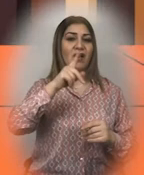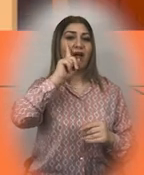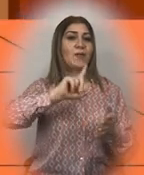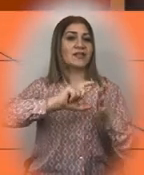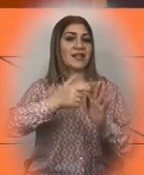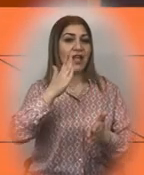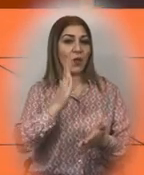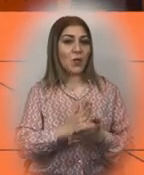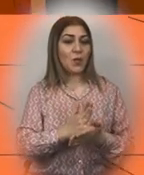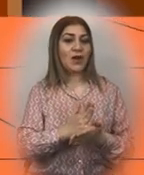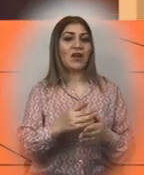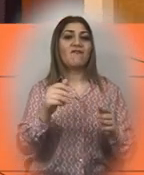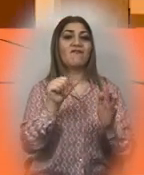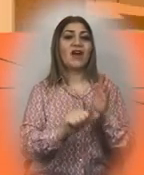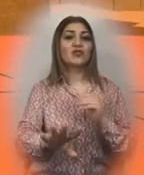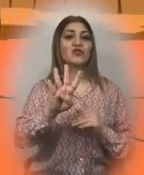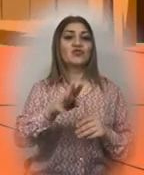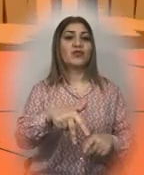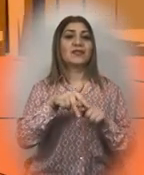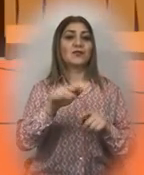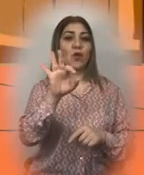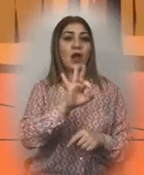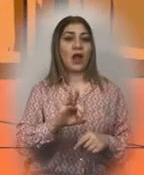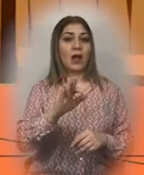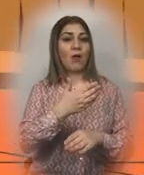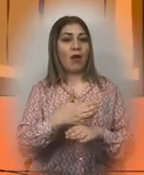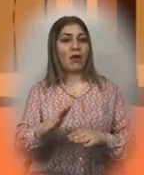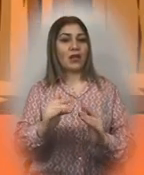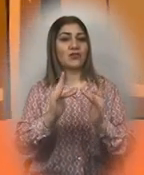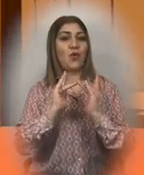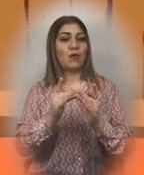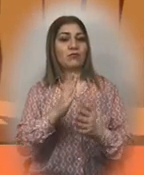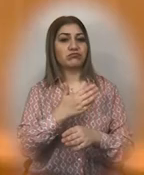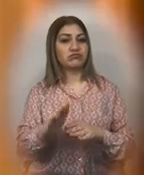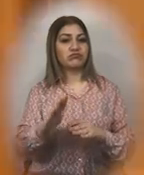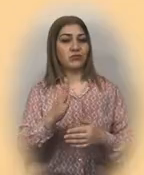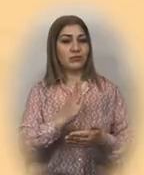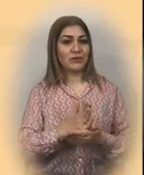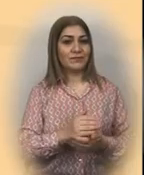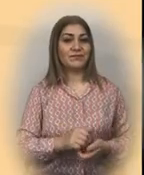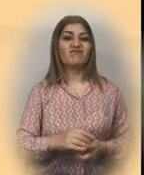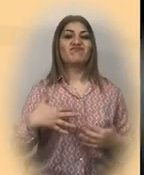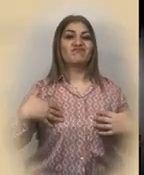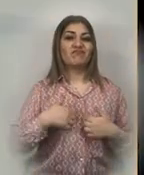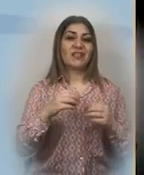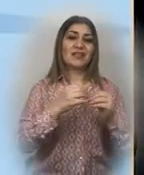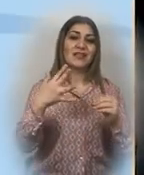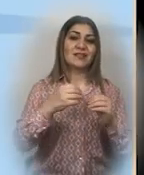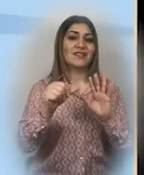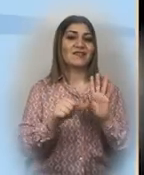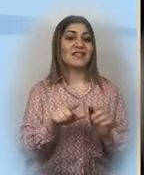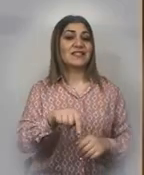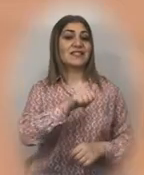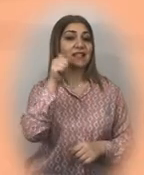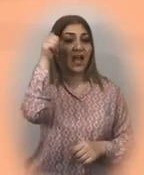garrett windows on the ceiling they had comfortable rooms and stables that accommodated as many as 64 horses unfortunately this beautiful